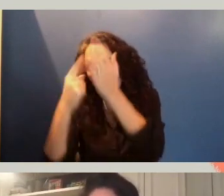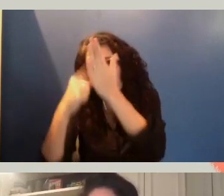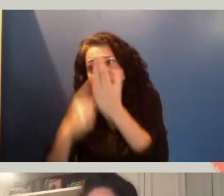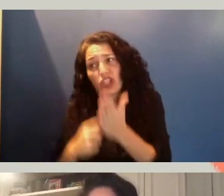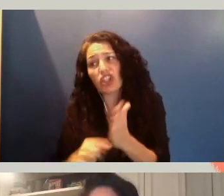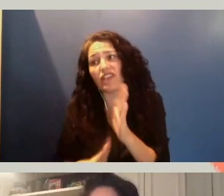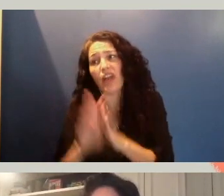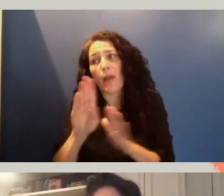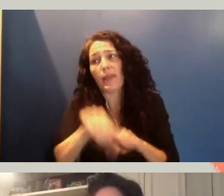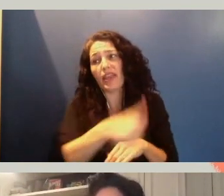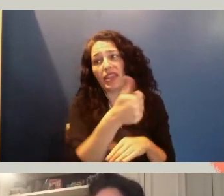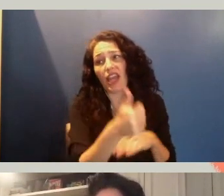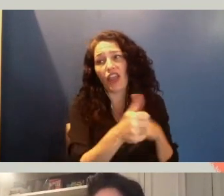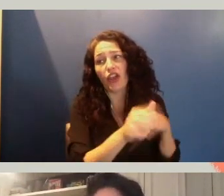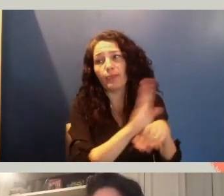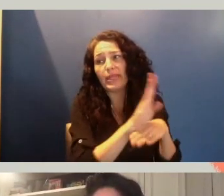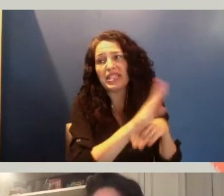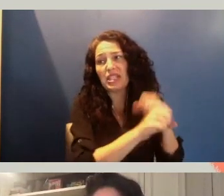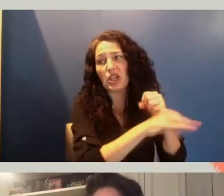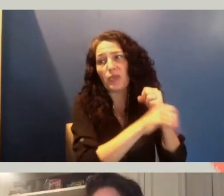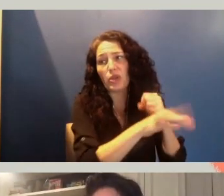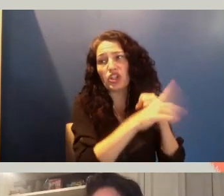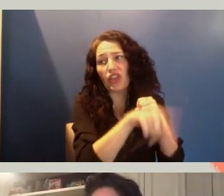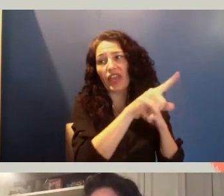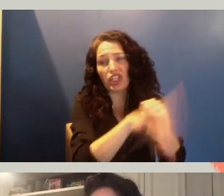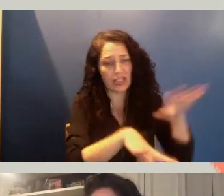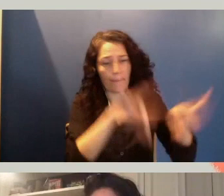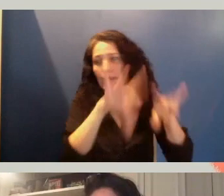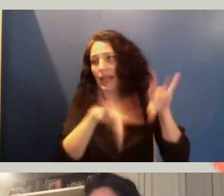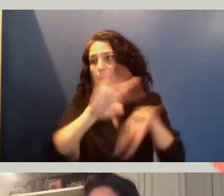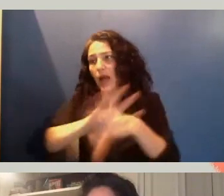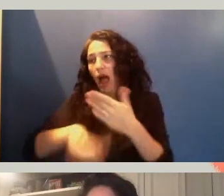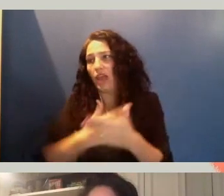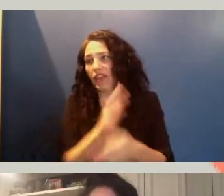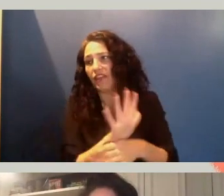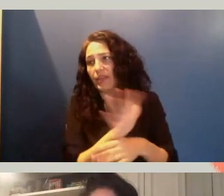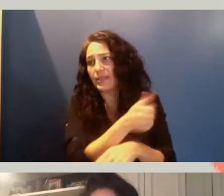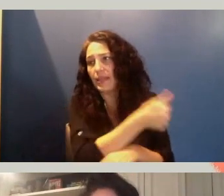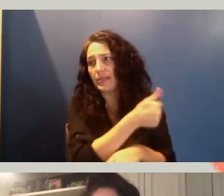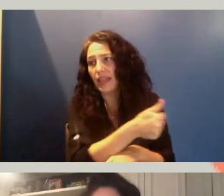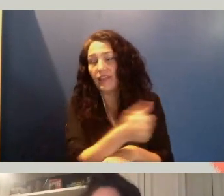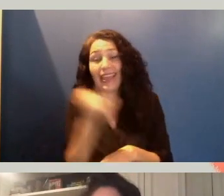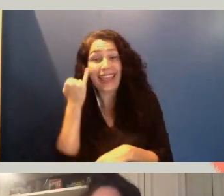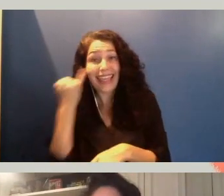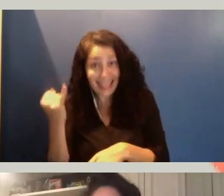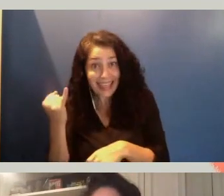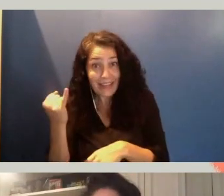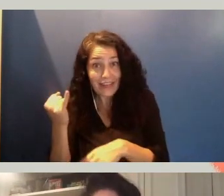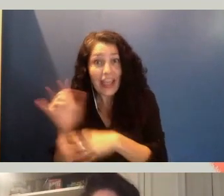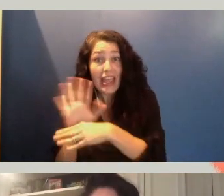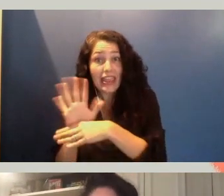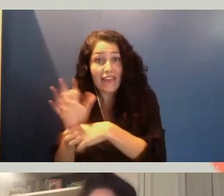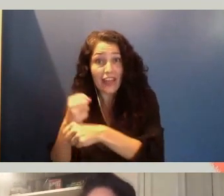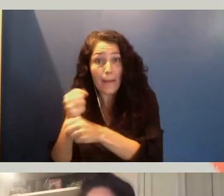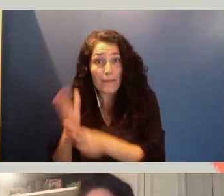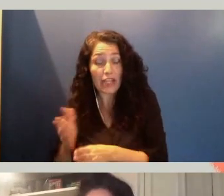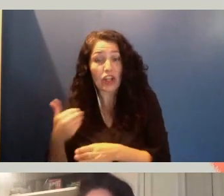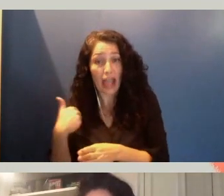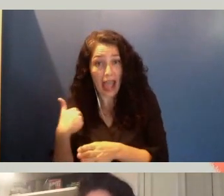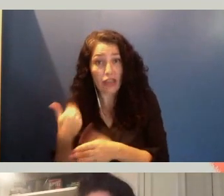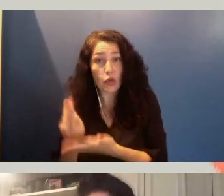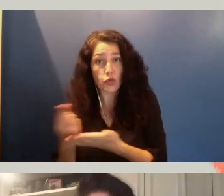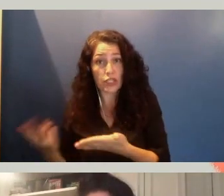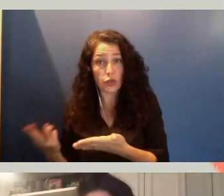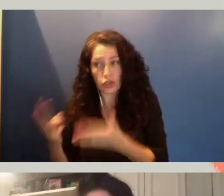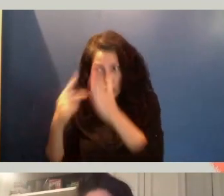pick up those films. But there is a way to think that if the filmmakers could have the resources to research and develop the films